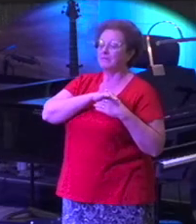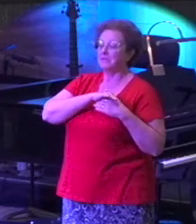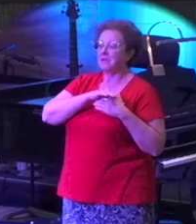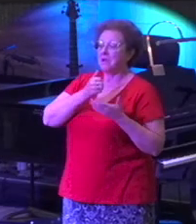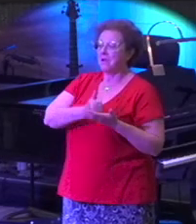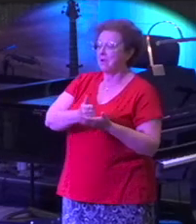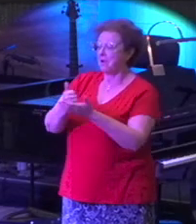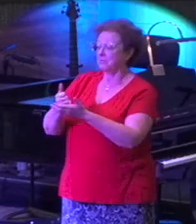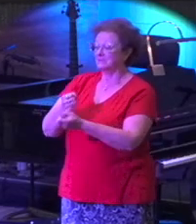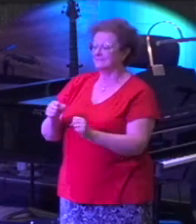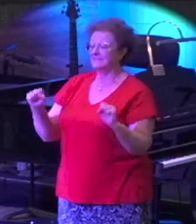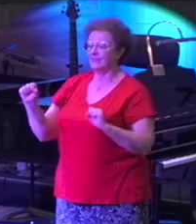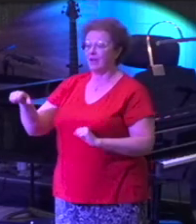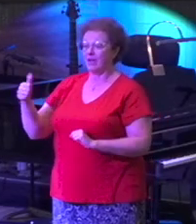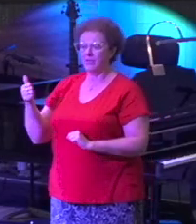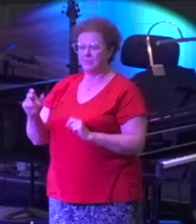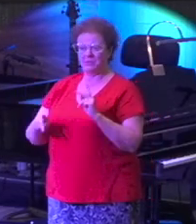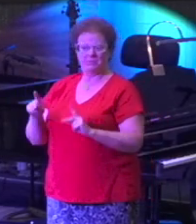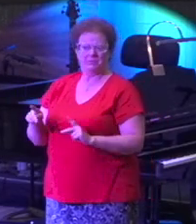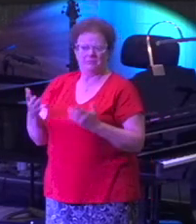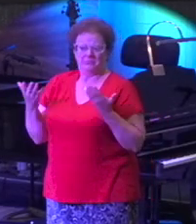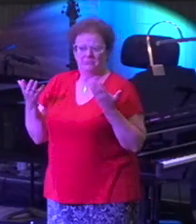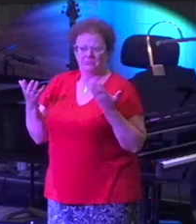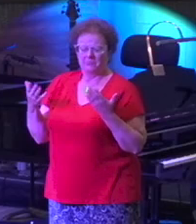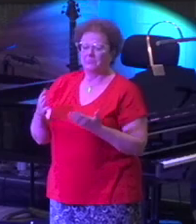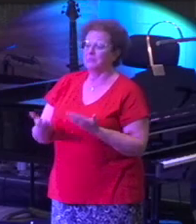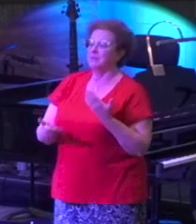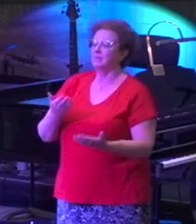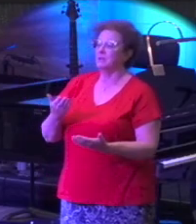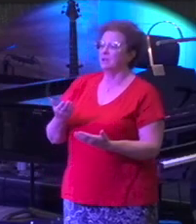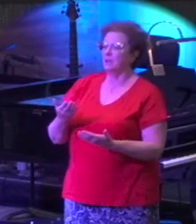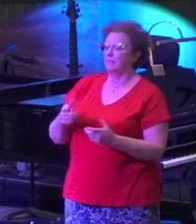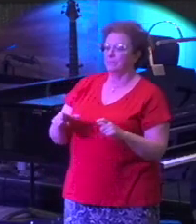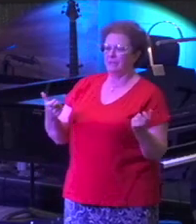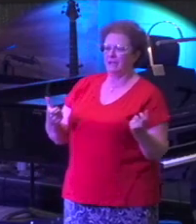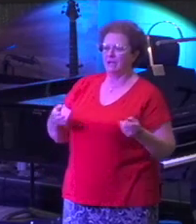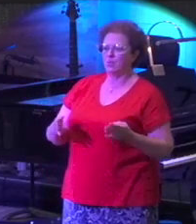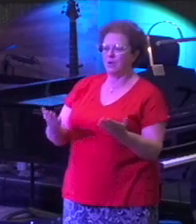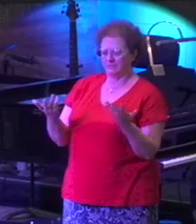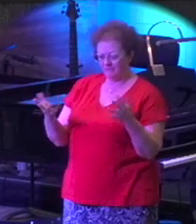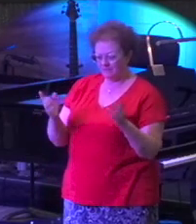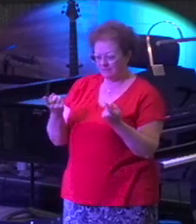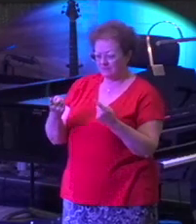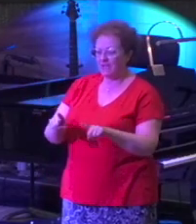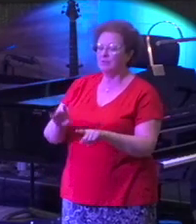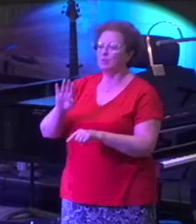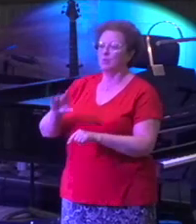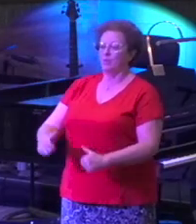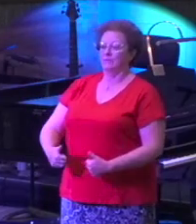of others. Now, perhaps God has already done this in your life. Perhaps he's done it in a big way, but maybe you've never thought of it this way